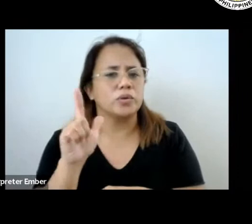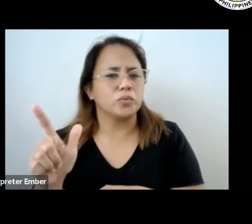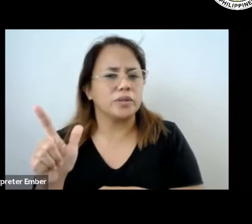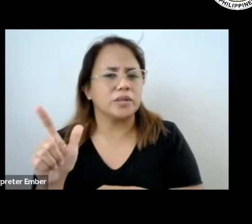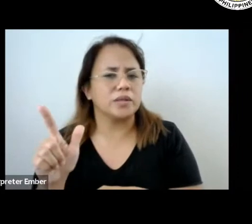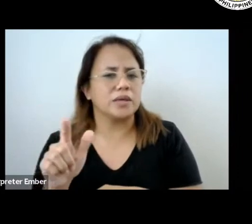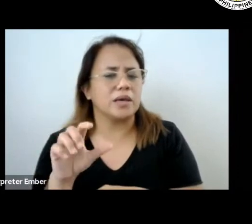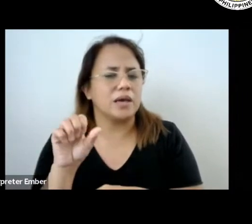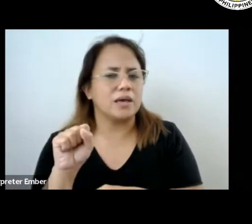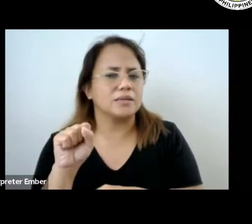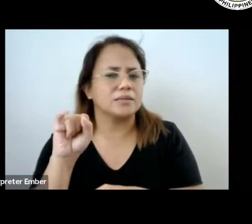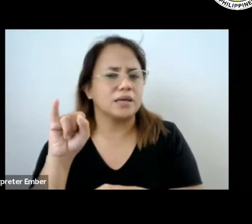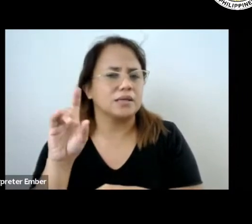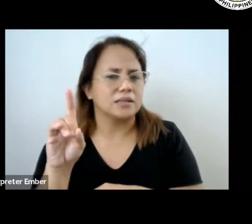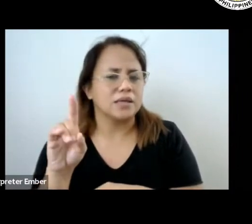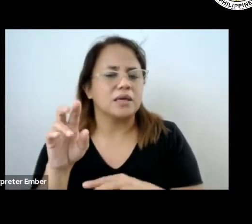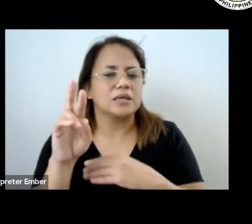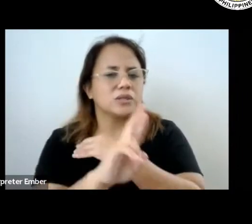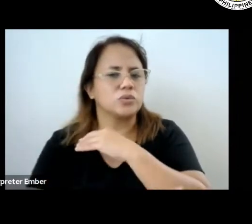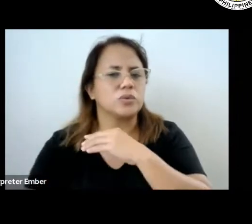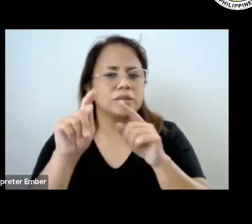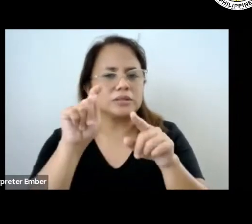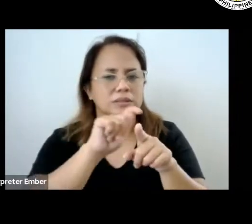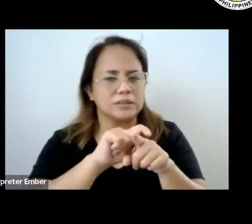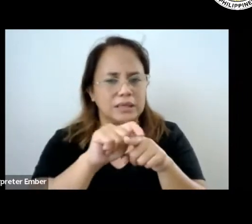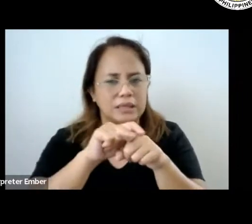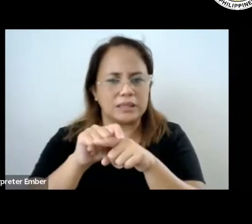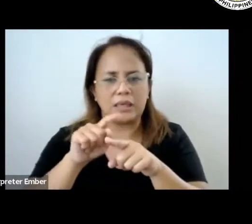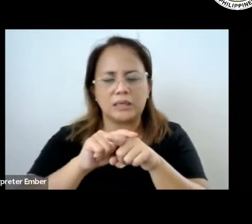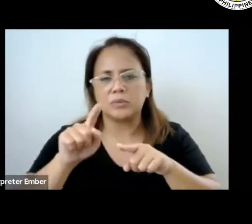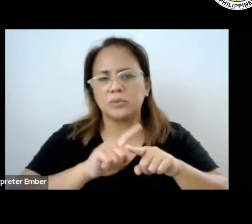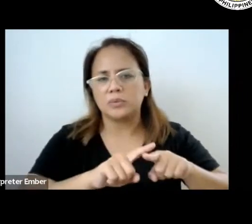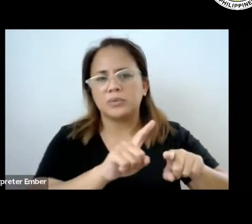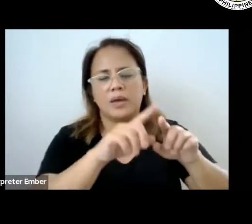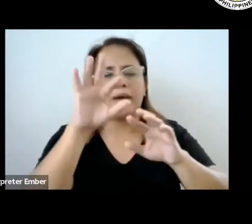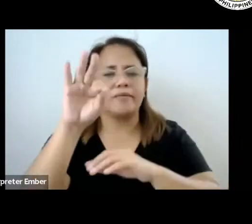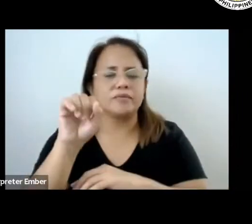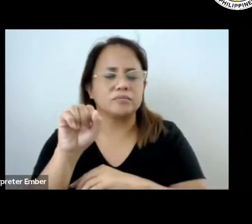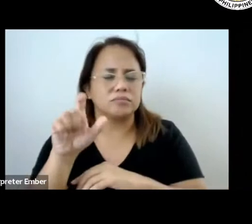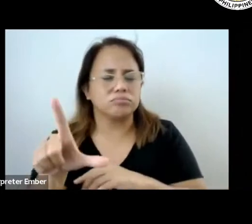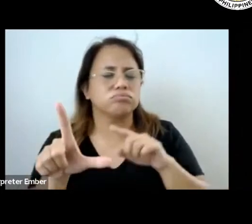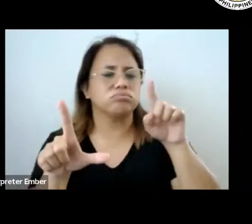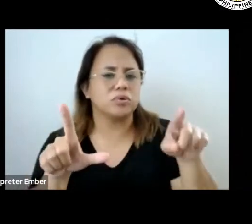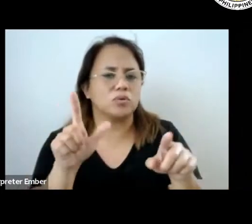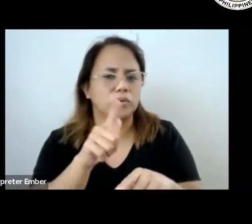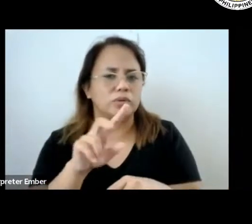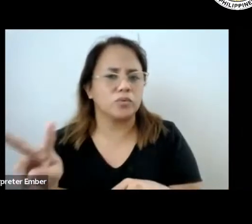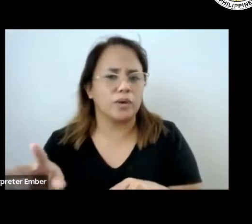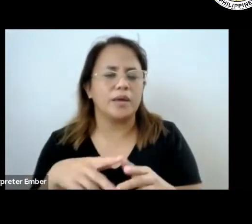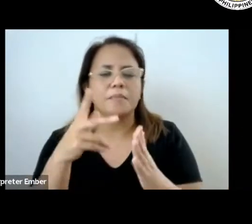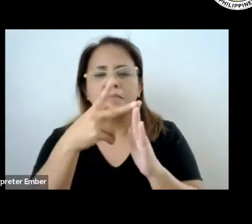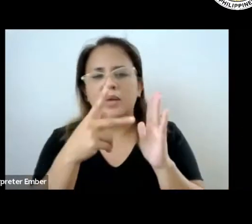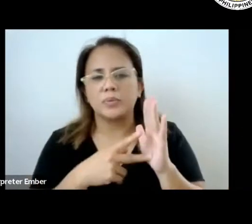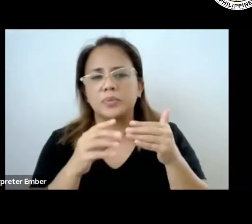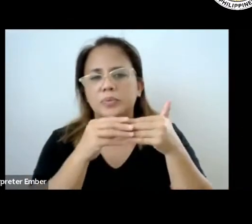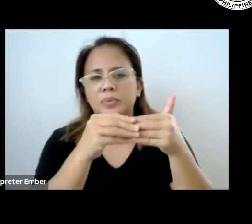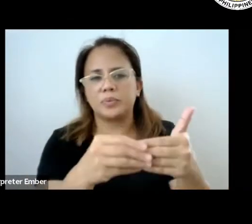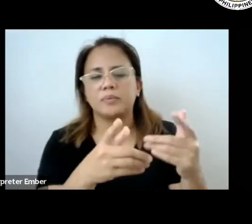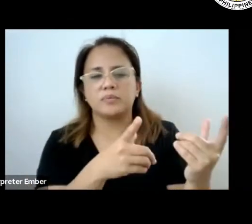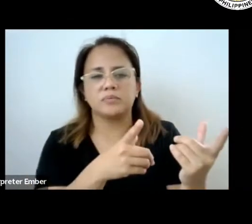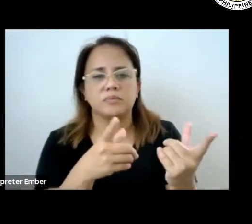BLD-SID, regional trainings, various on FSL 2022, Policy Guideline and Implementation